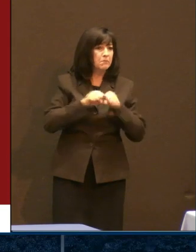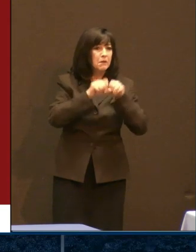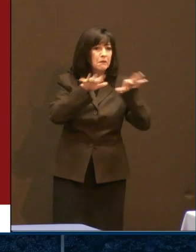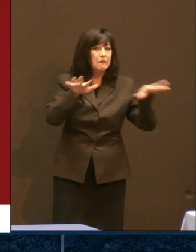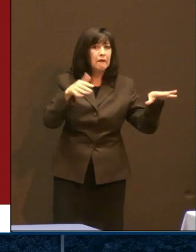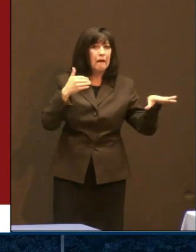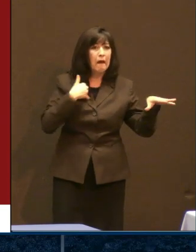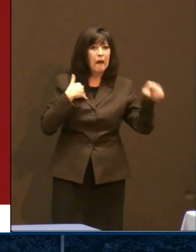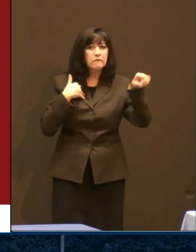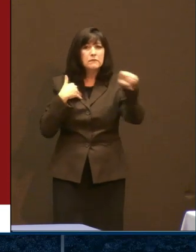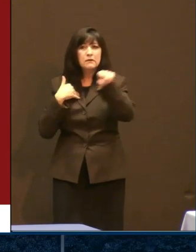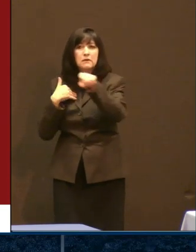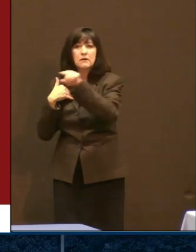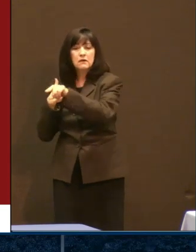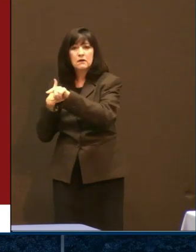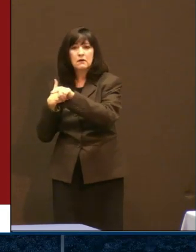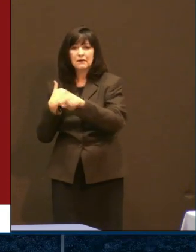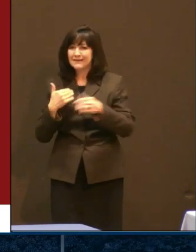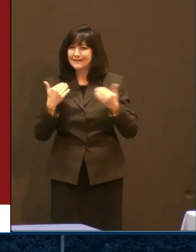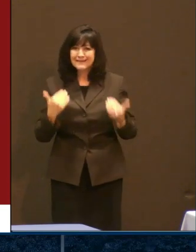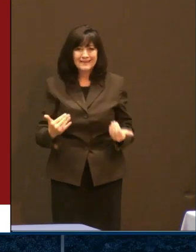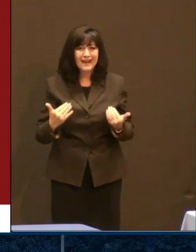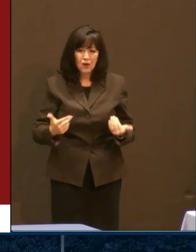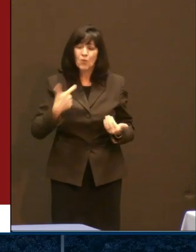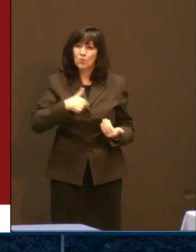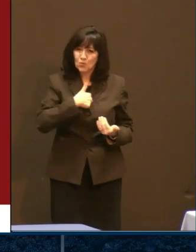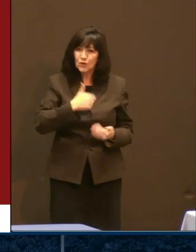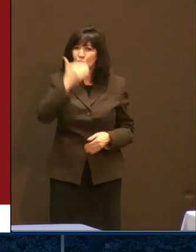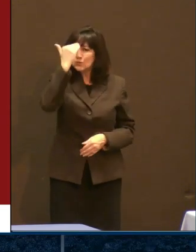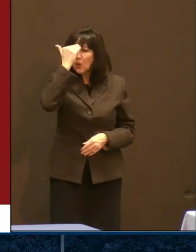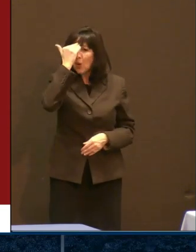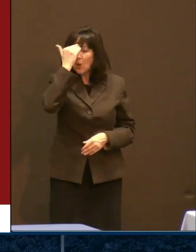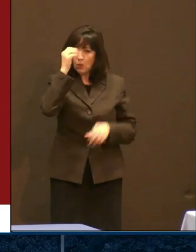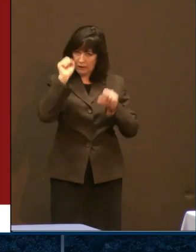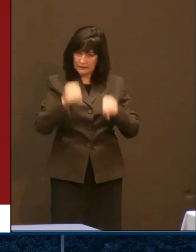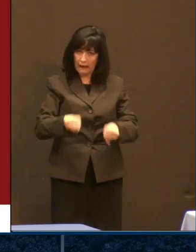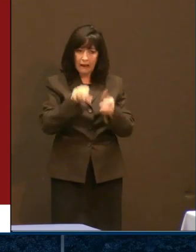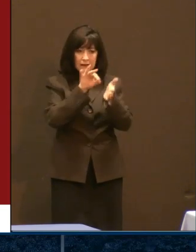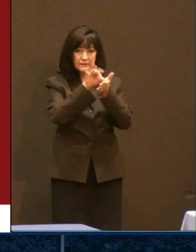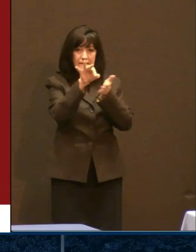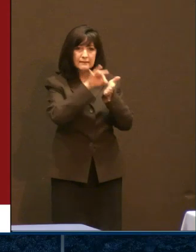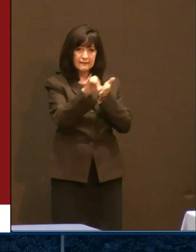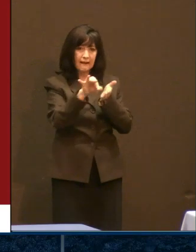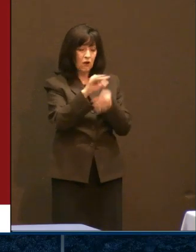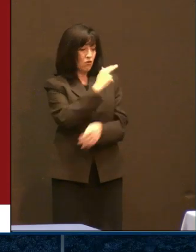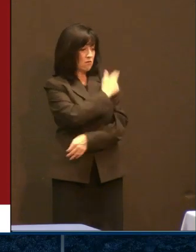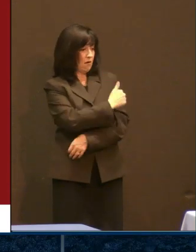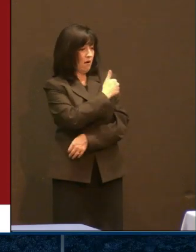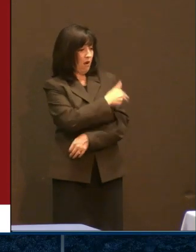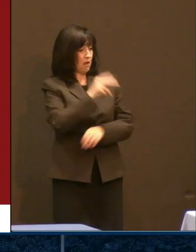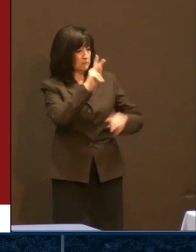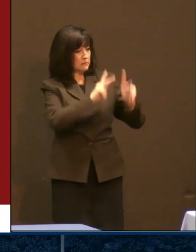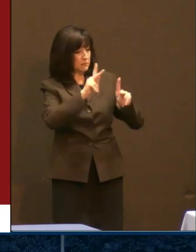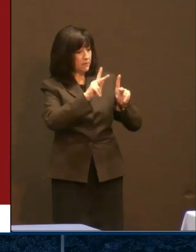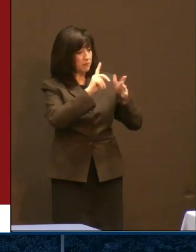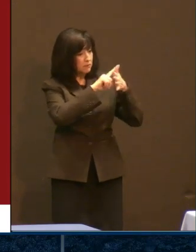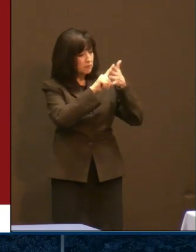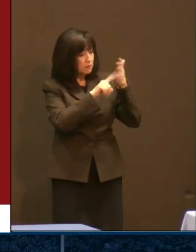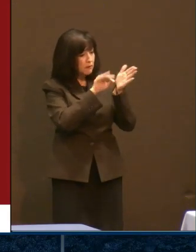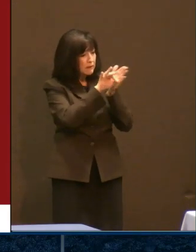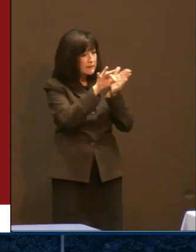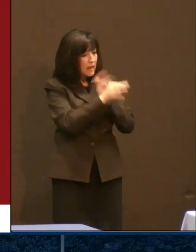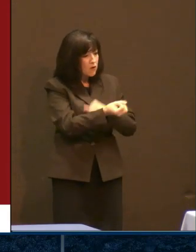and ICU. We know who those folks are. And we know that those numbers are flattening out and actually this week going down a little